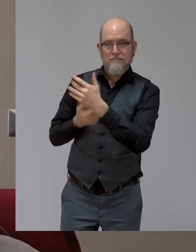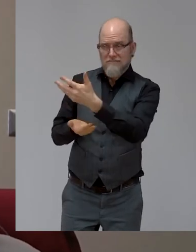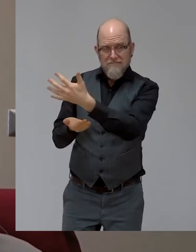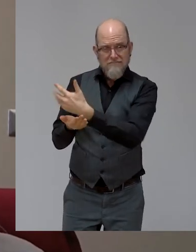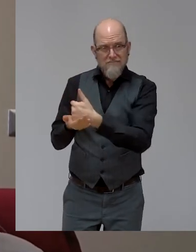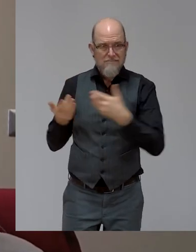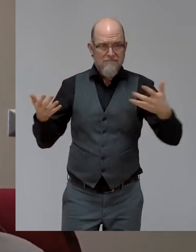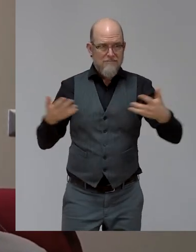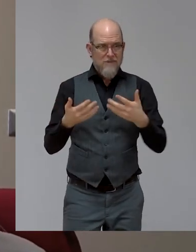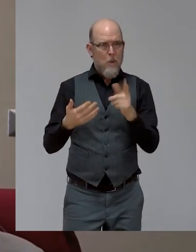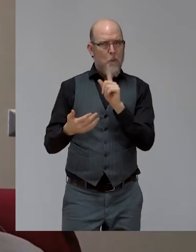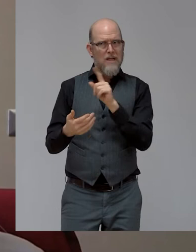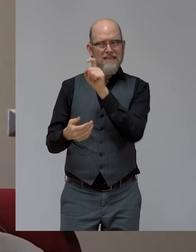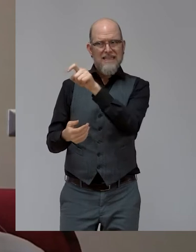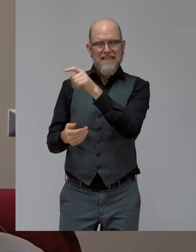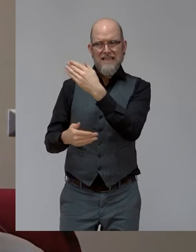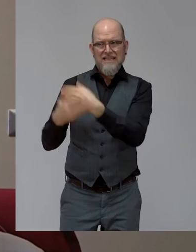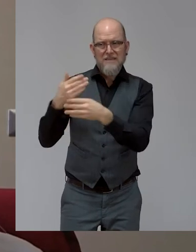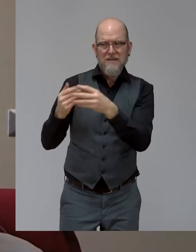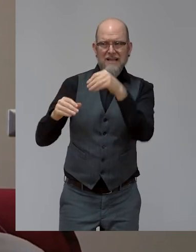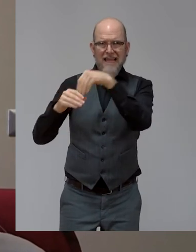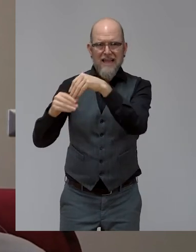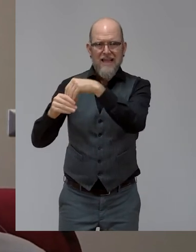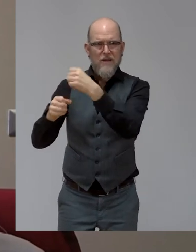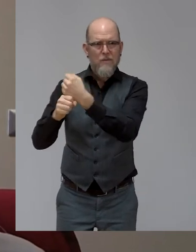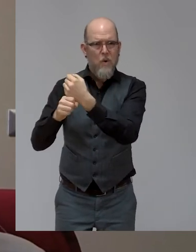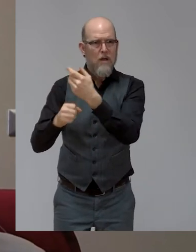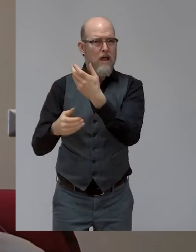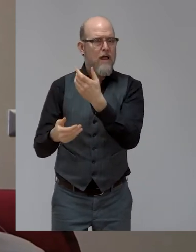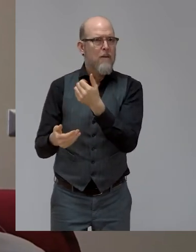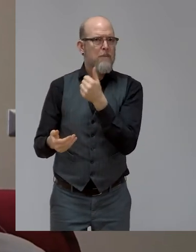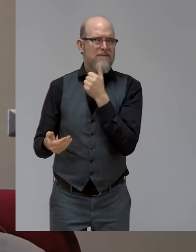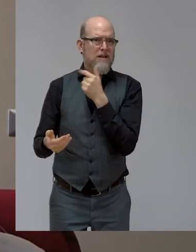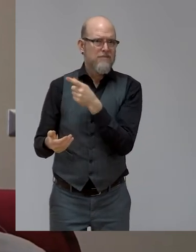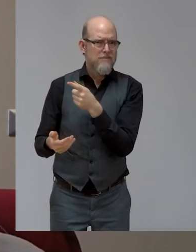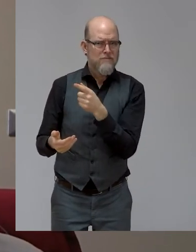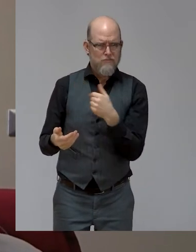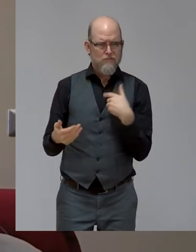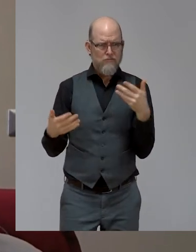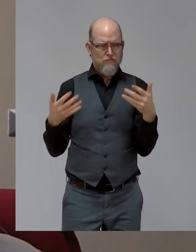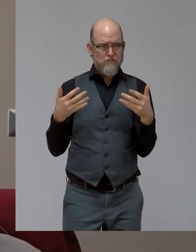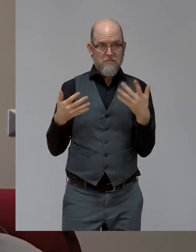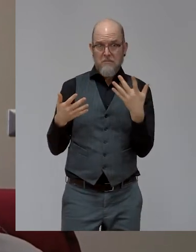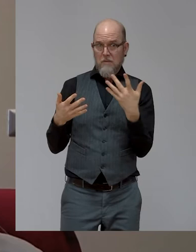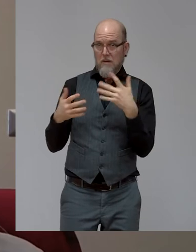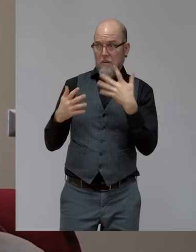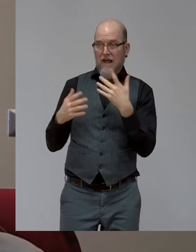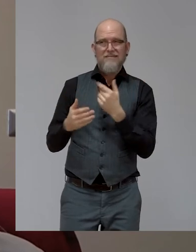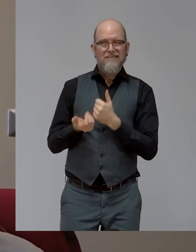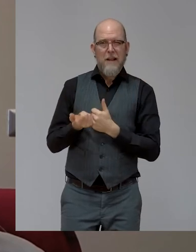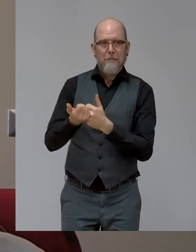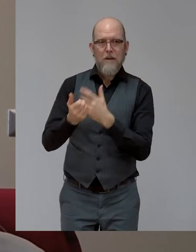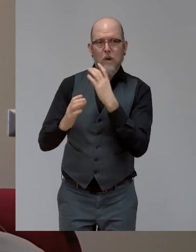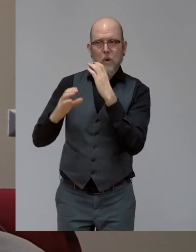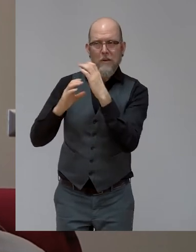disabilities. In addition, it must be able to communicate and promote the progress that is being made in